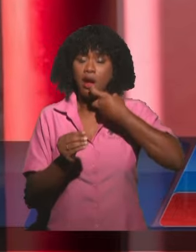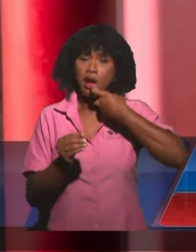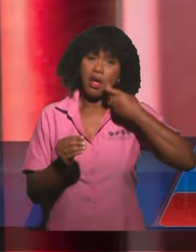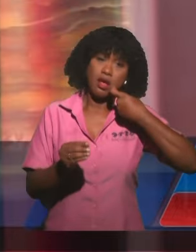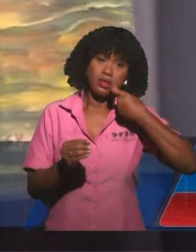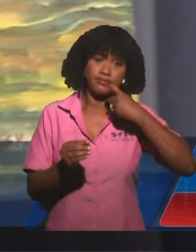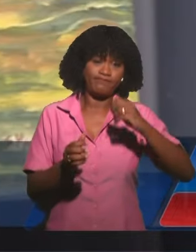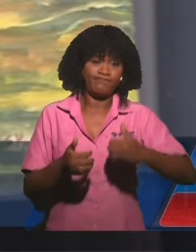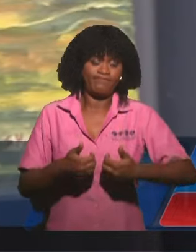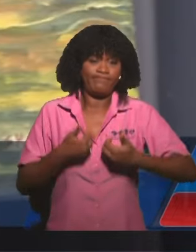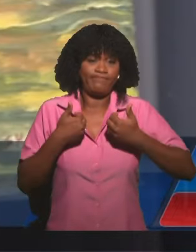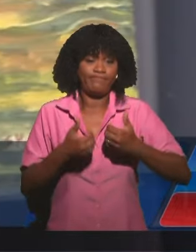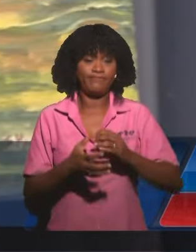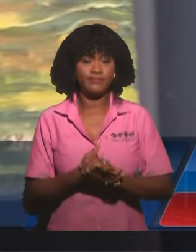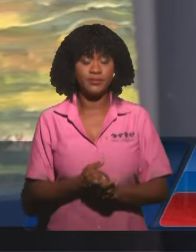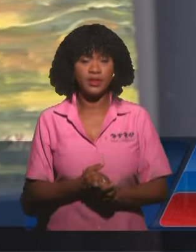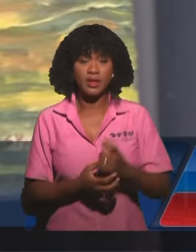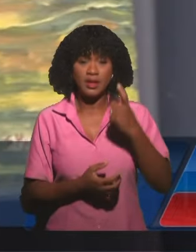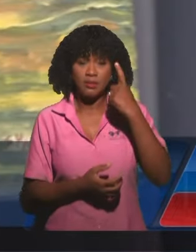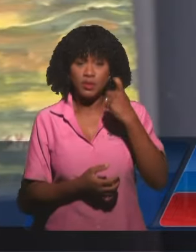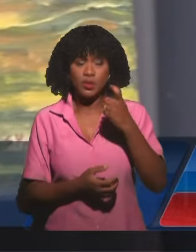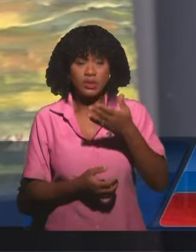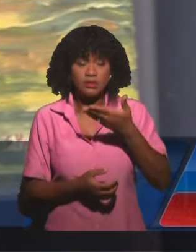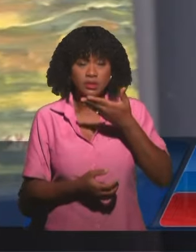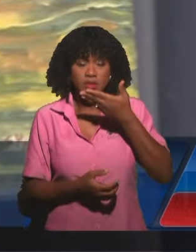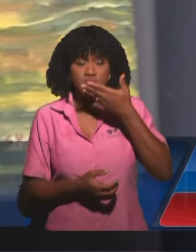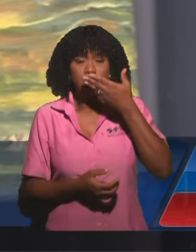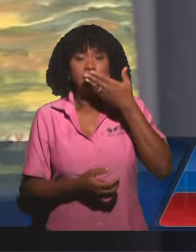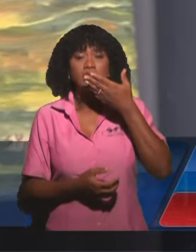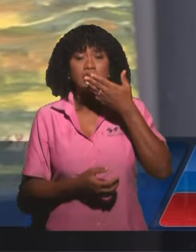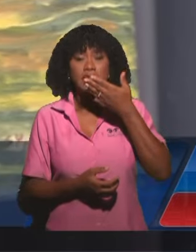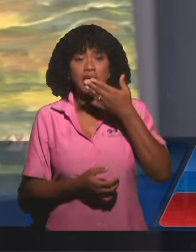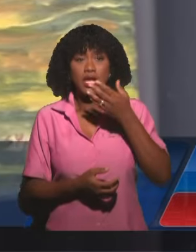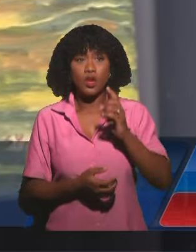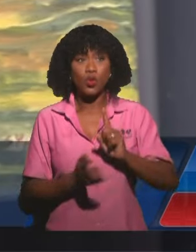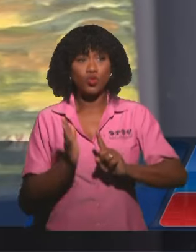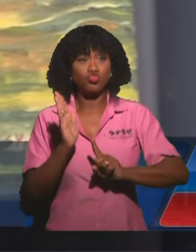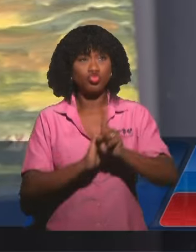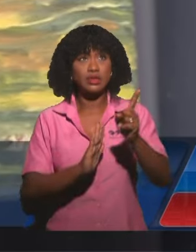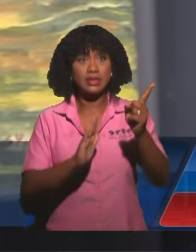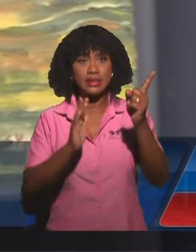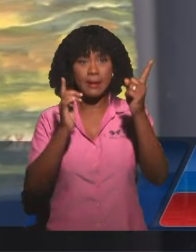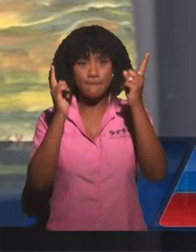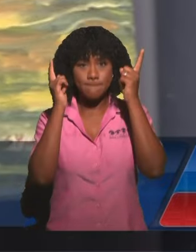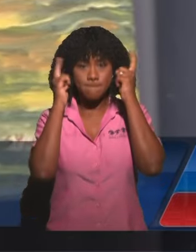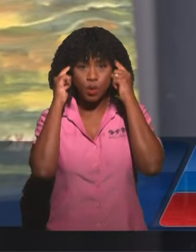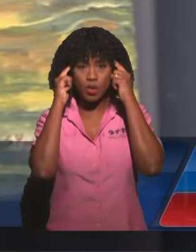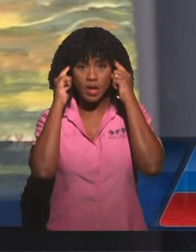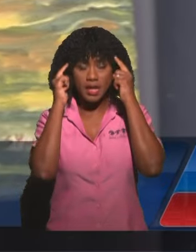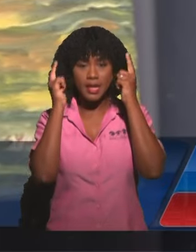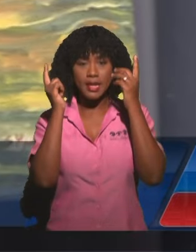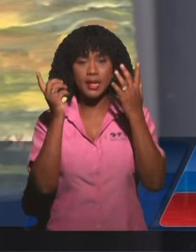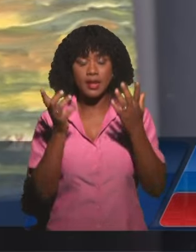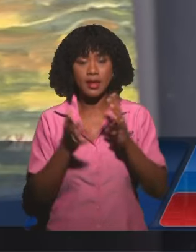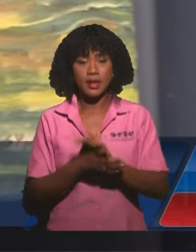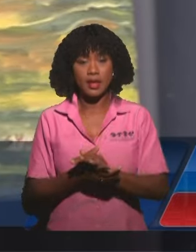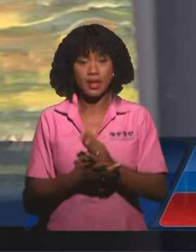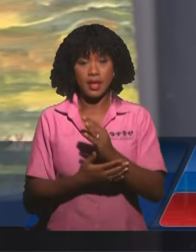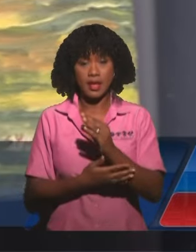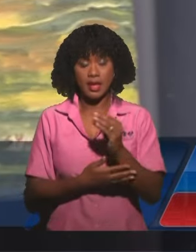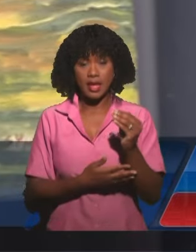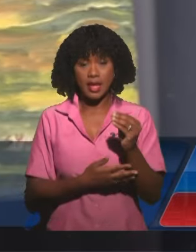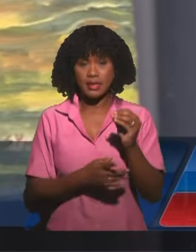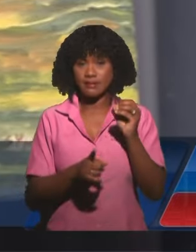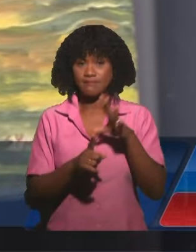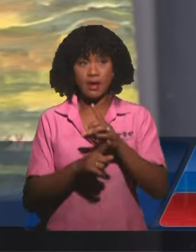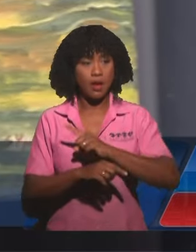in the youth. Because it's something that you inhale, this thing goes directly into your brain, and nicotine particularly, and the